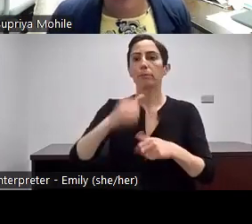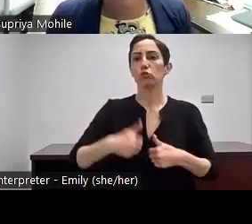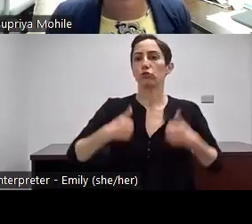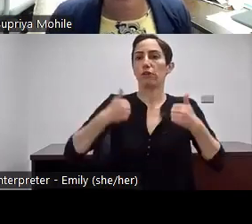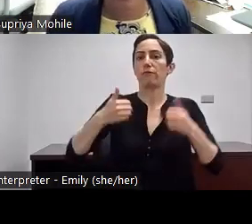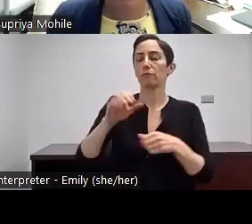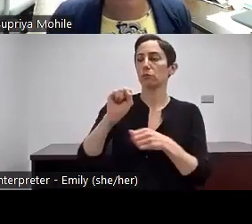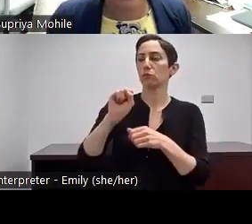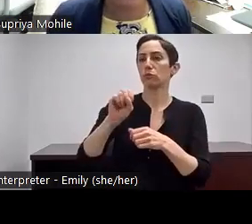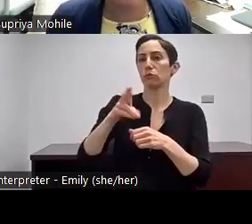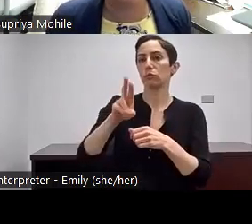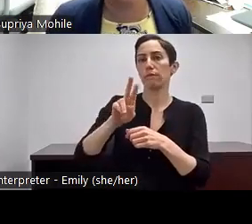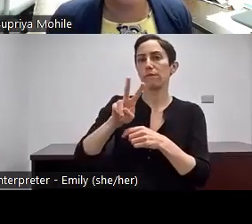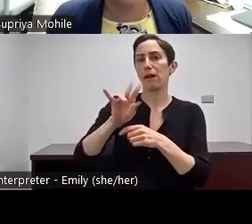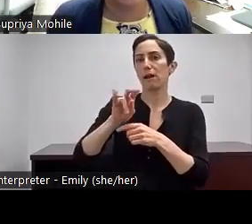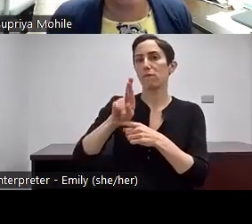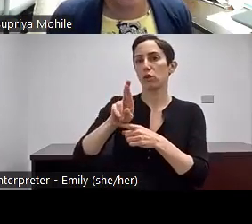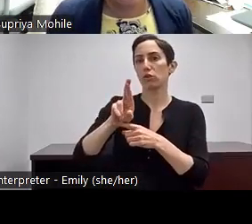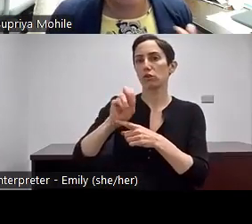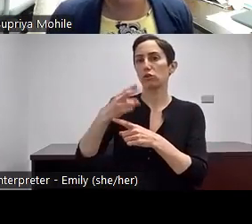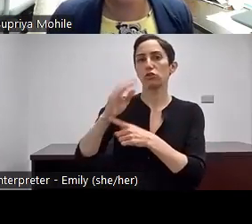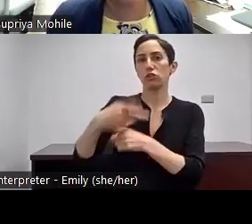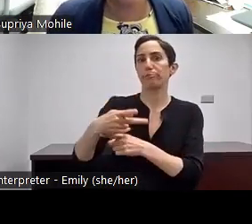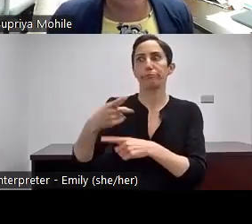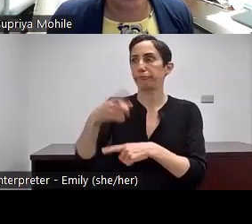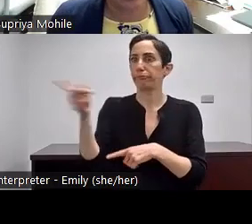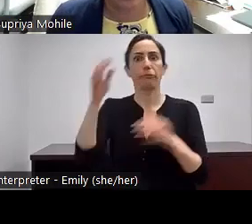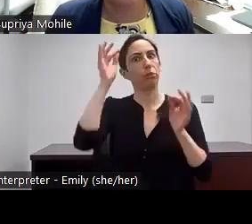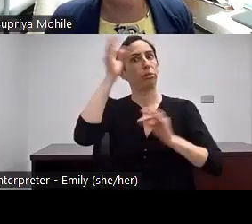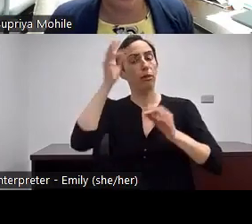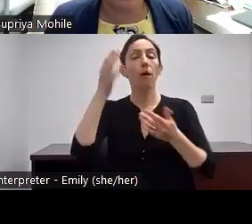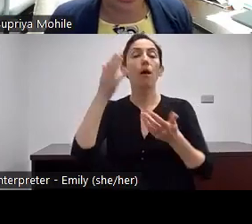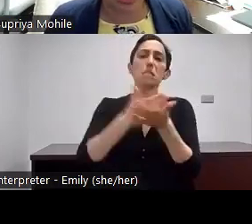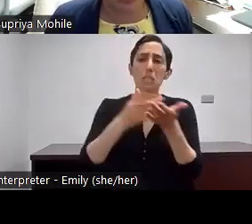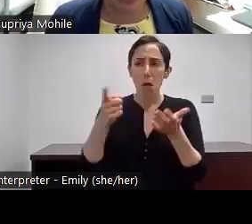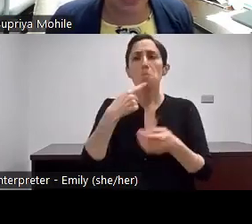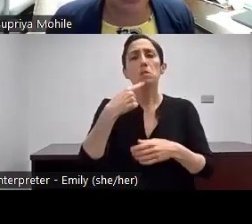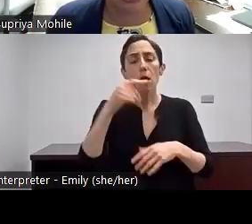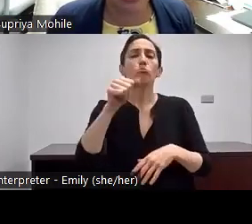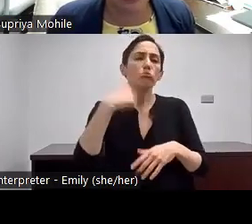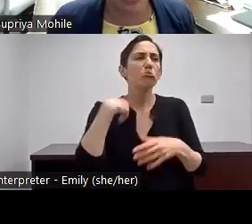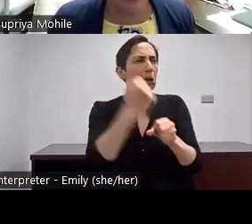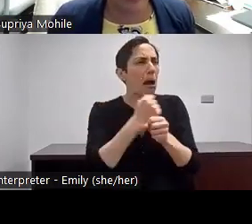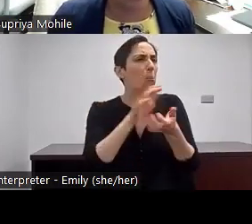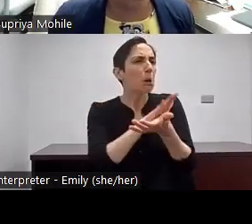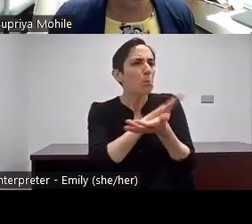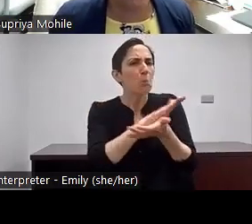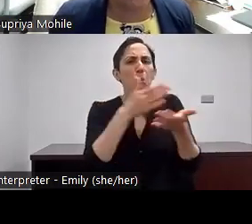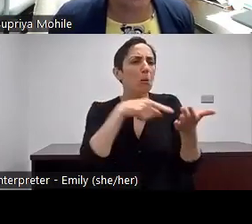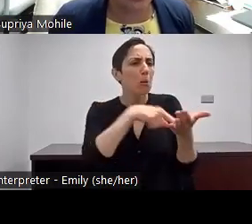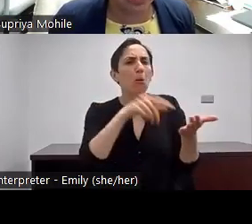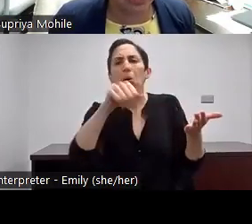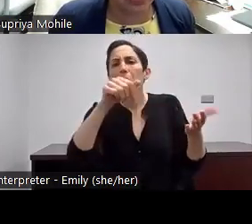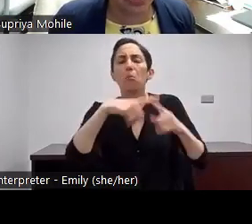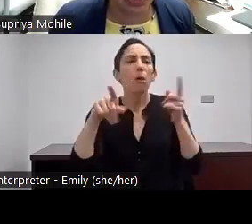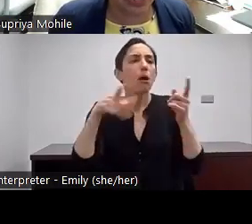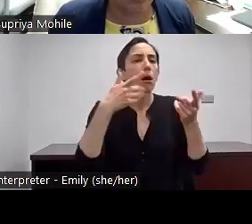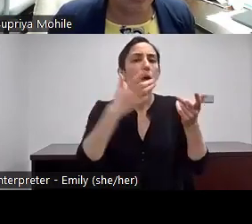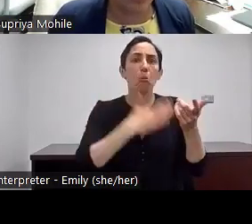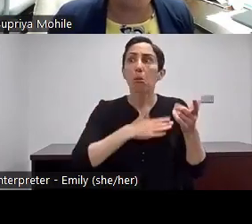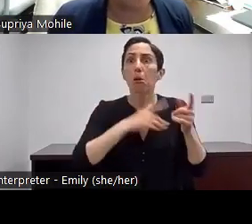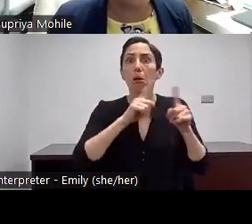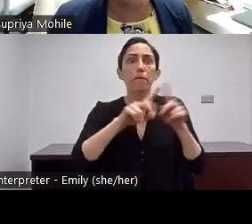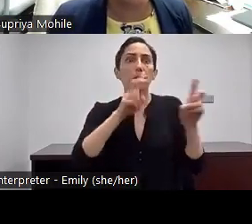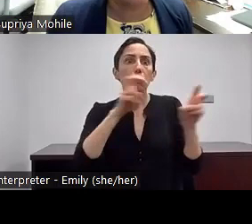lot of paper related information, but there was not good interaction or communication about what each of the issues could